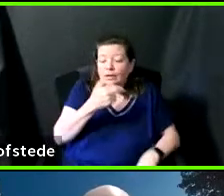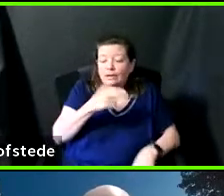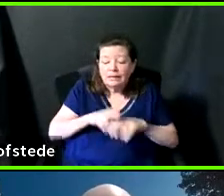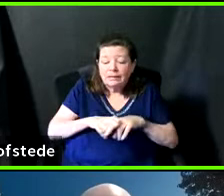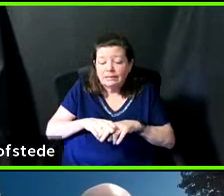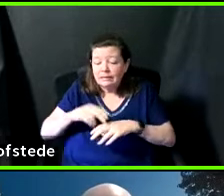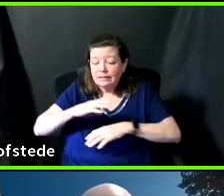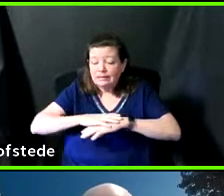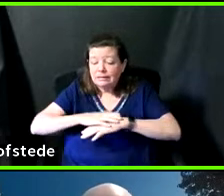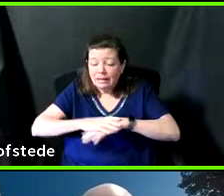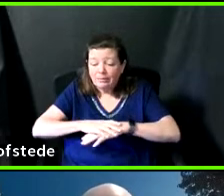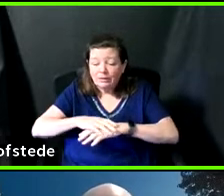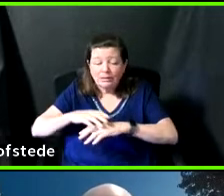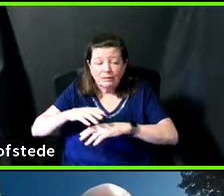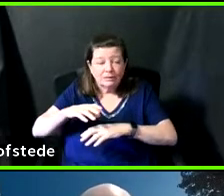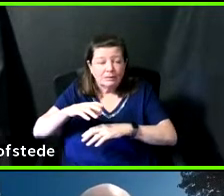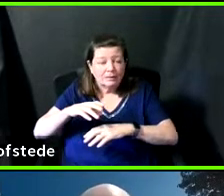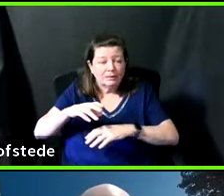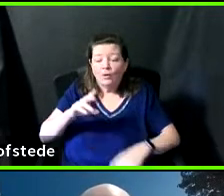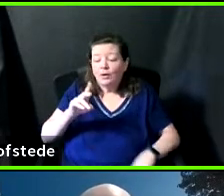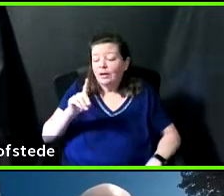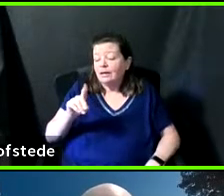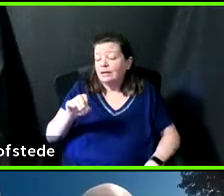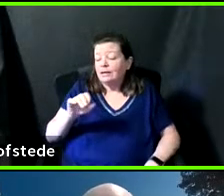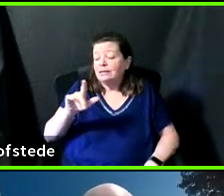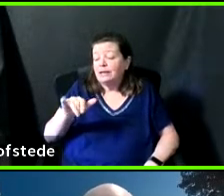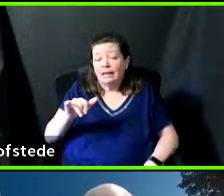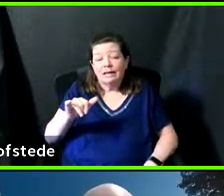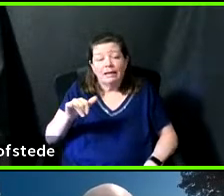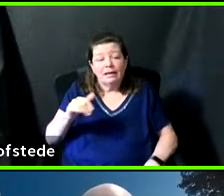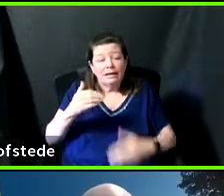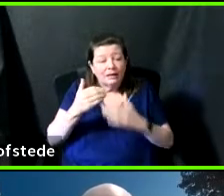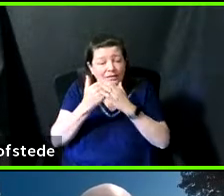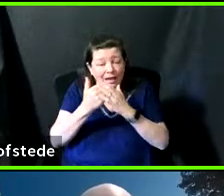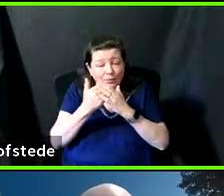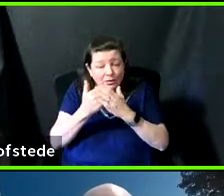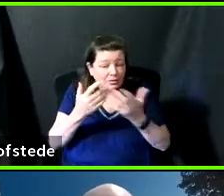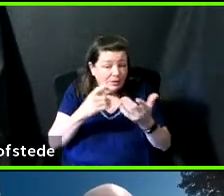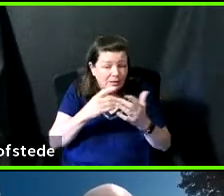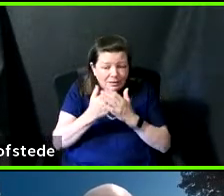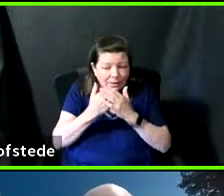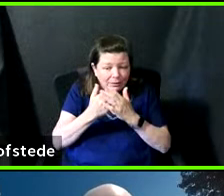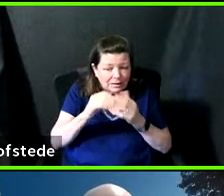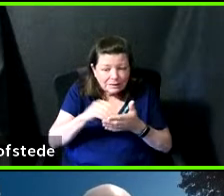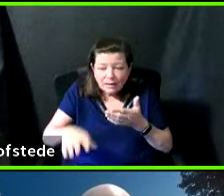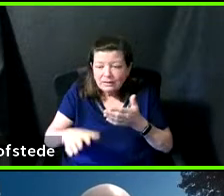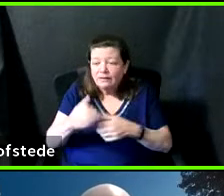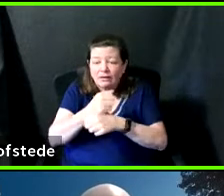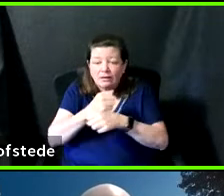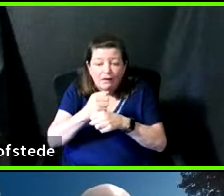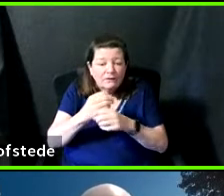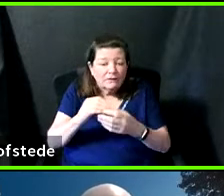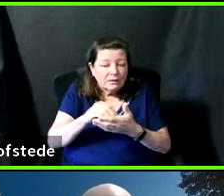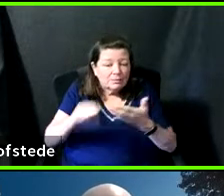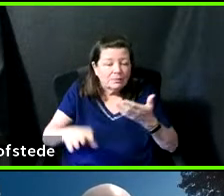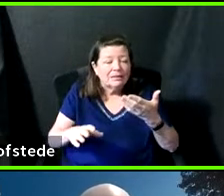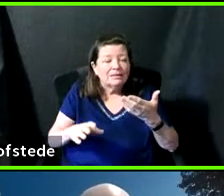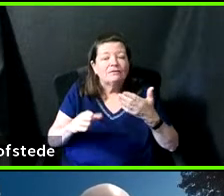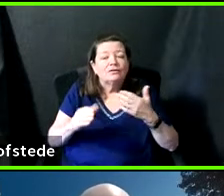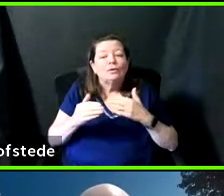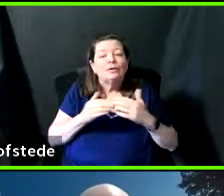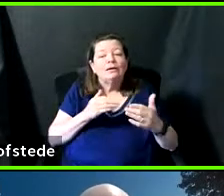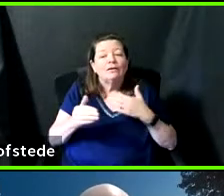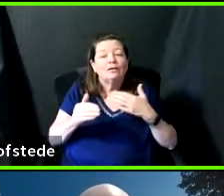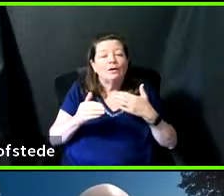and chairs, or the deli has sandwiches, but the sandwiches are expensive, the coffee is expensive. And so even though that may not have